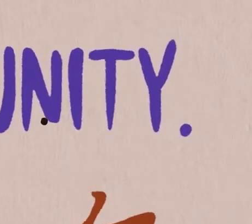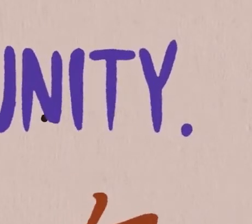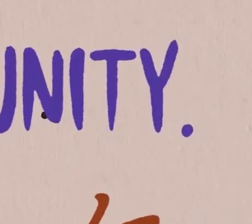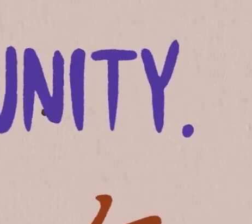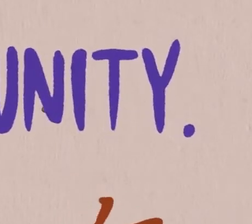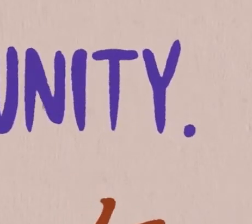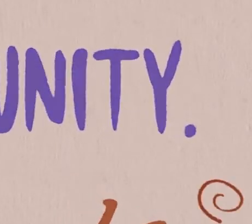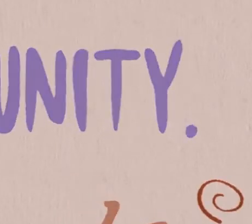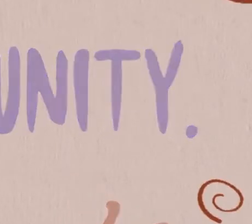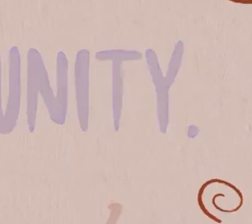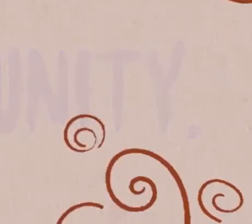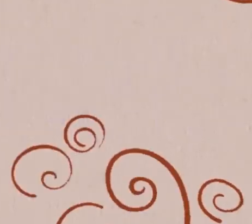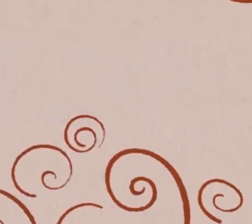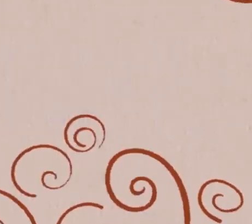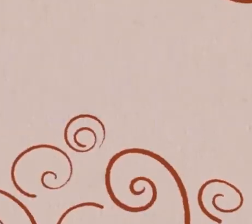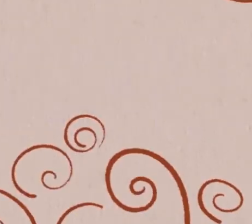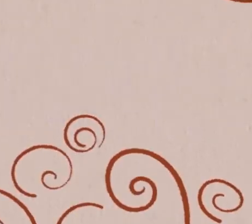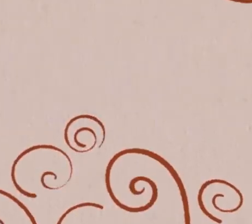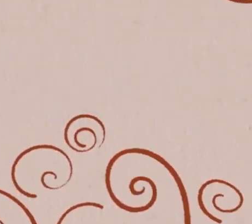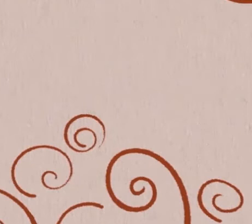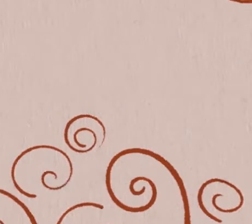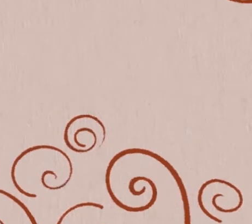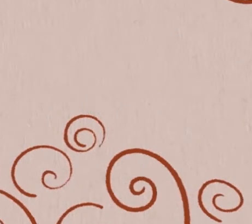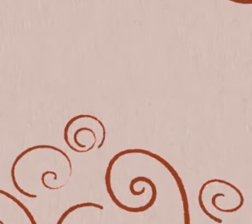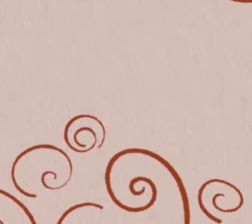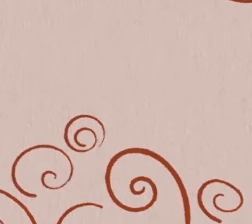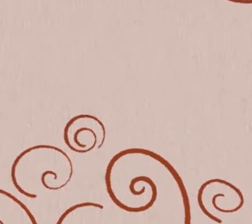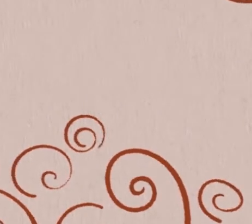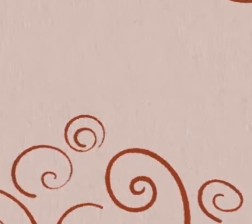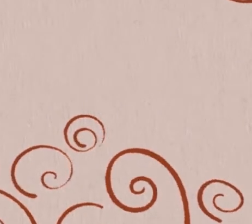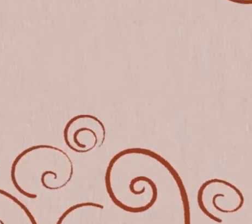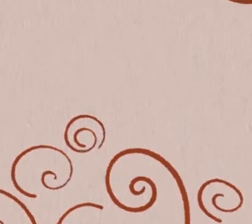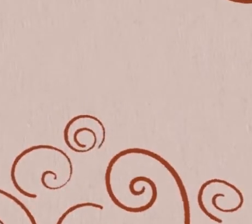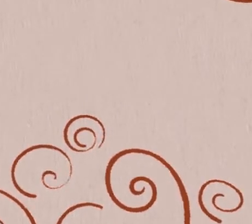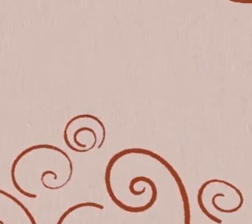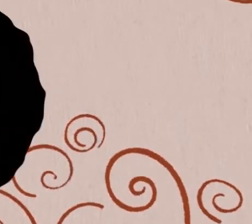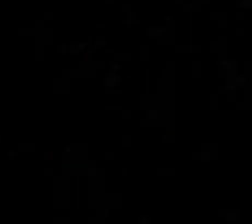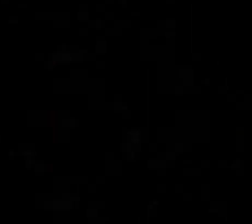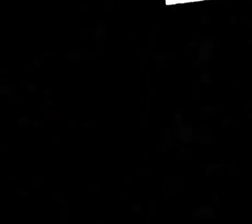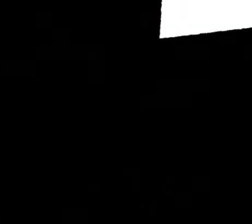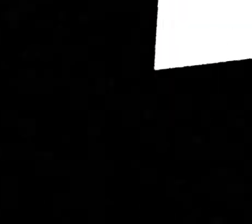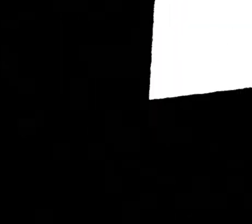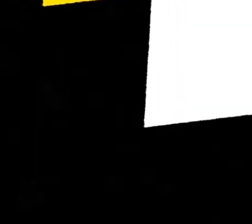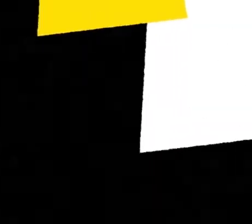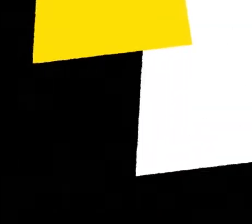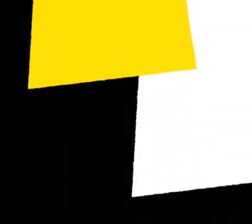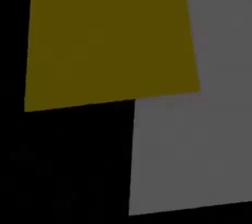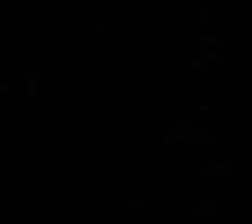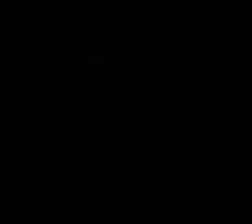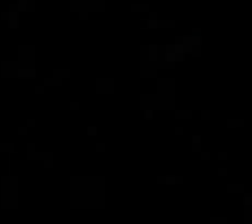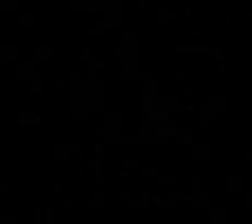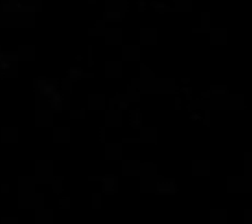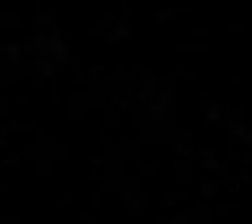freedom dreaming, just under a different name. Imagine Black. We know that there are as many ways of